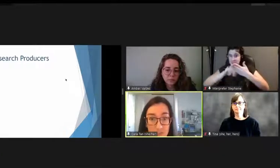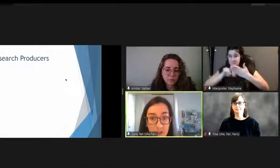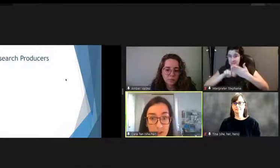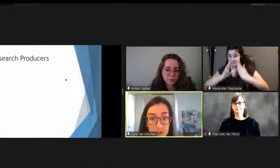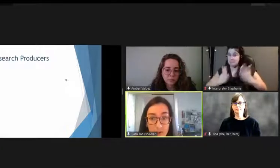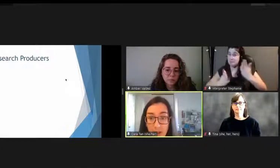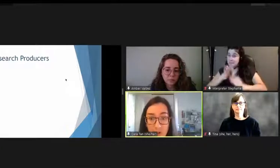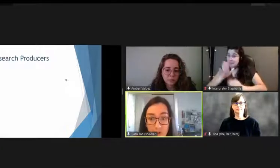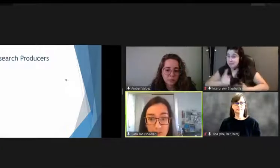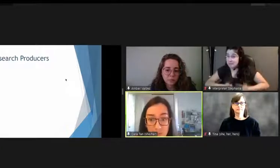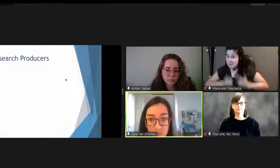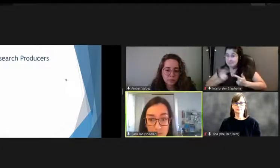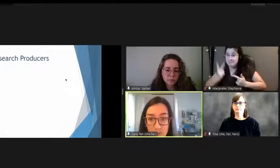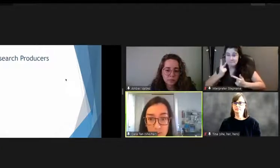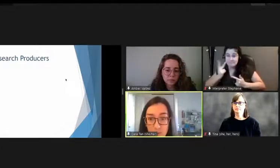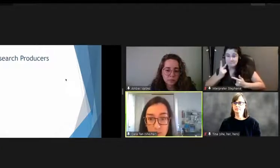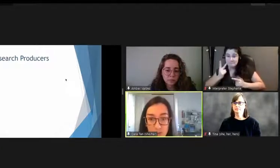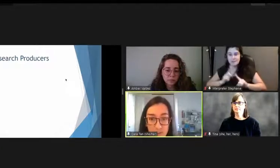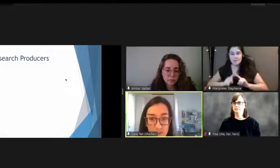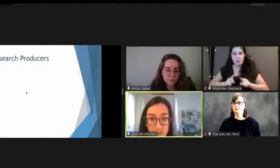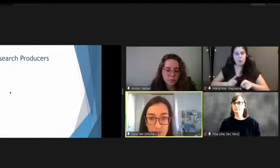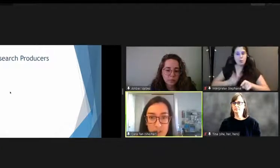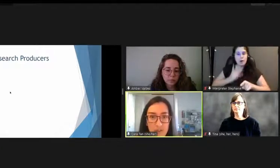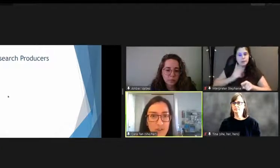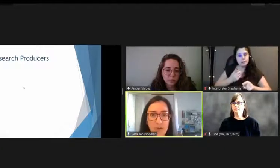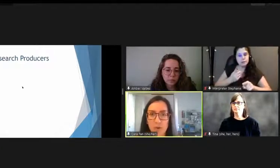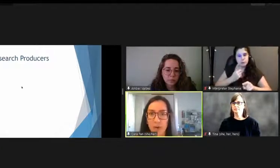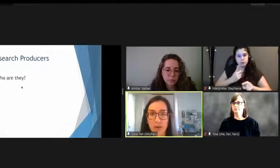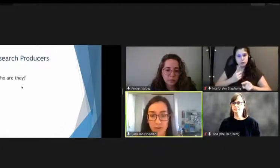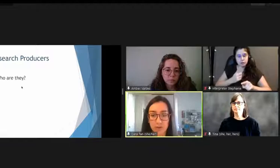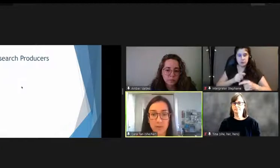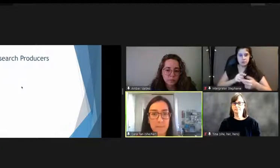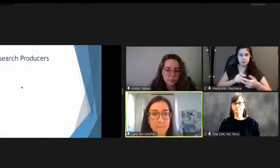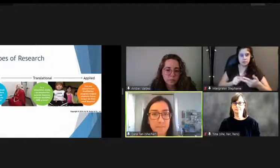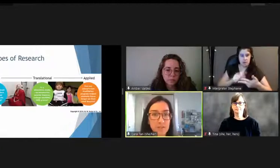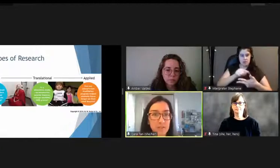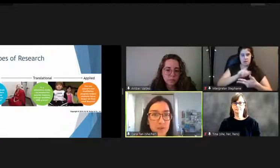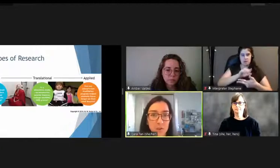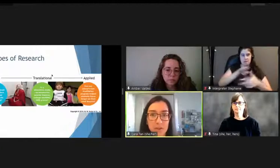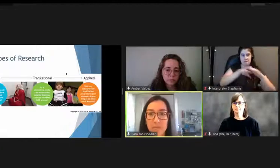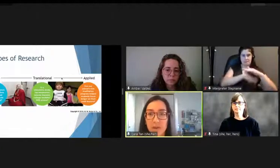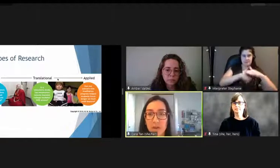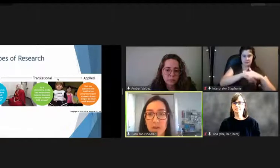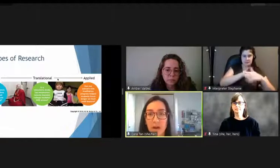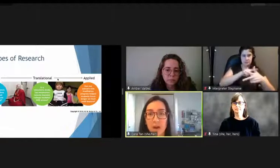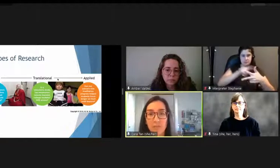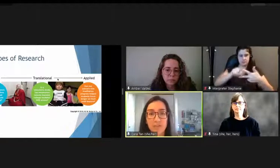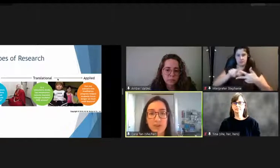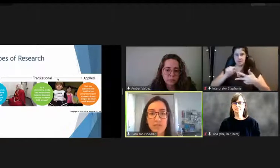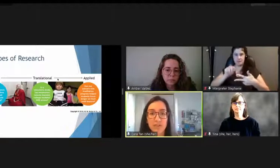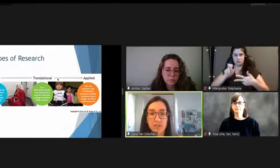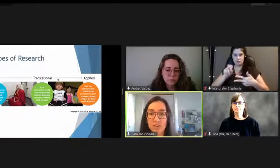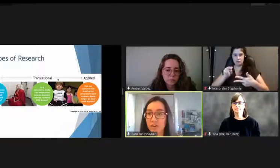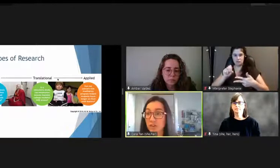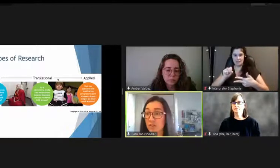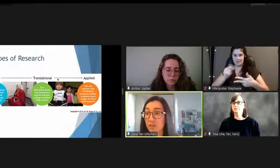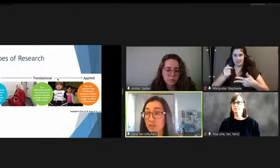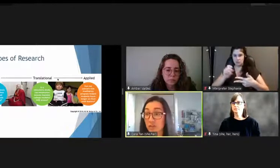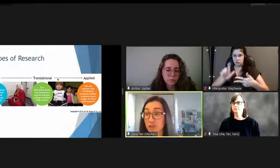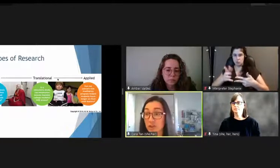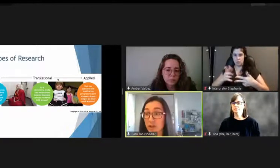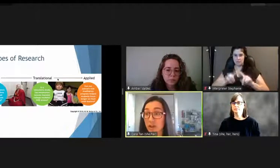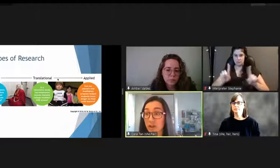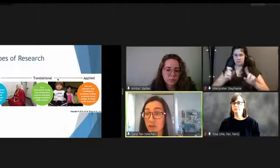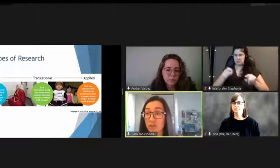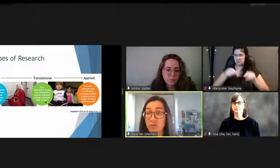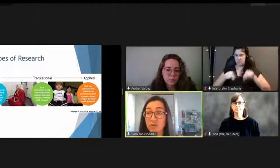Yes, okay, so I had a question about the difference between translational and basic. Let me go back really quick, because it's a good question. Translational research is